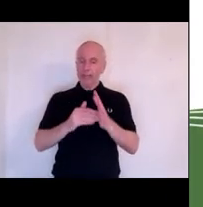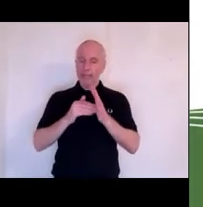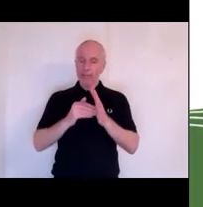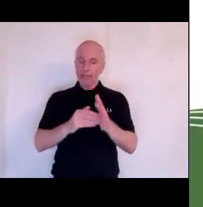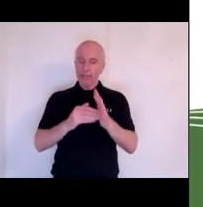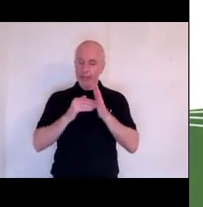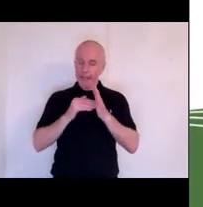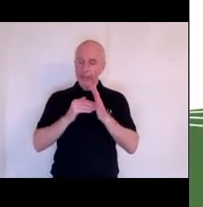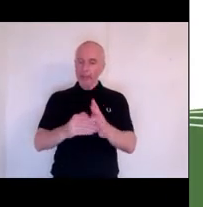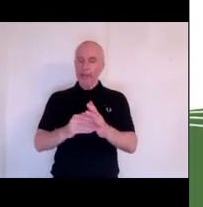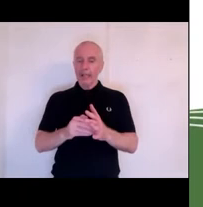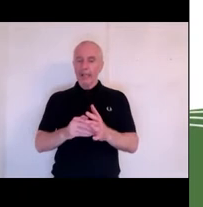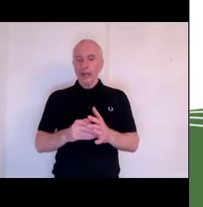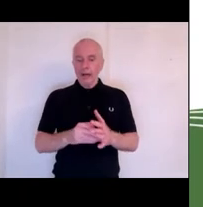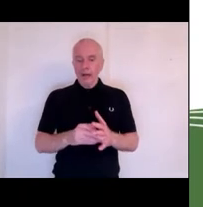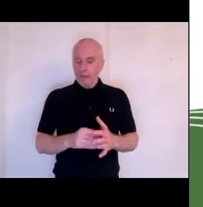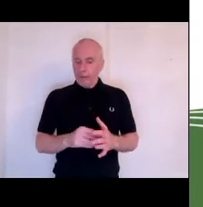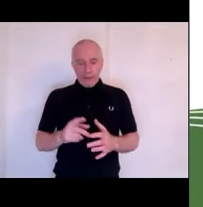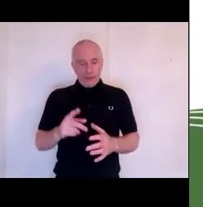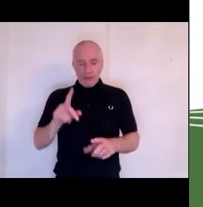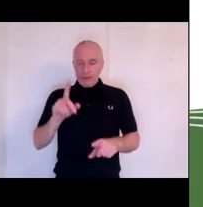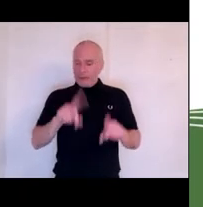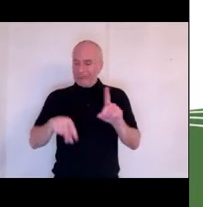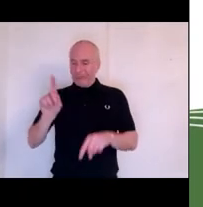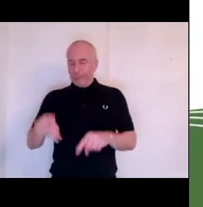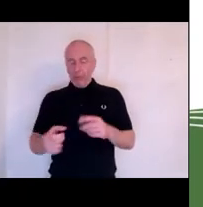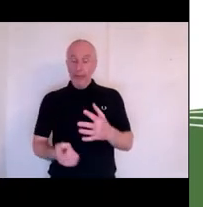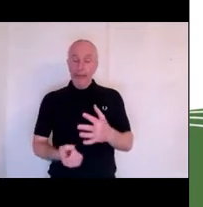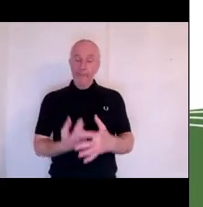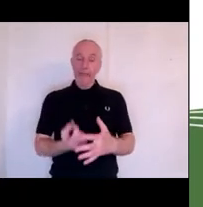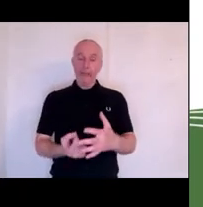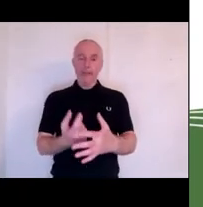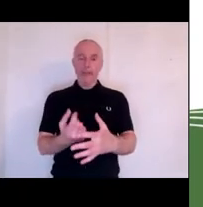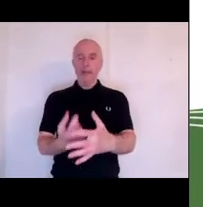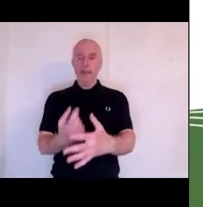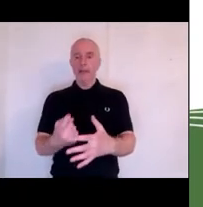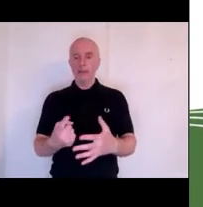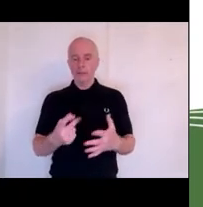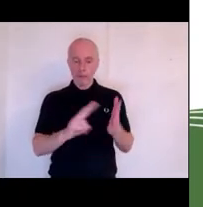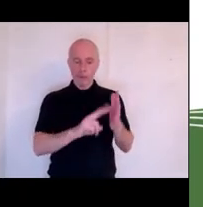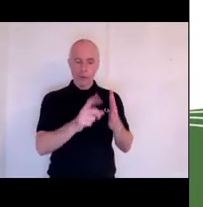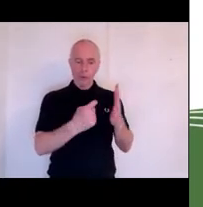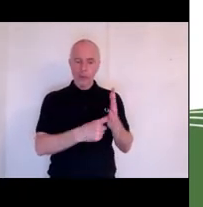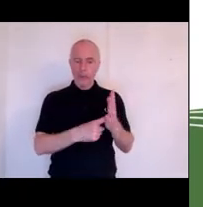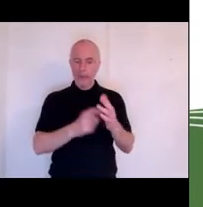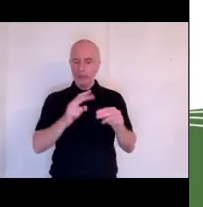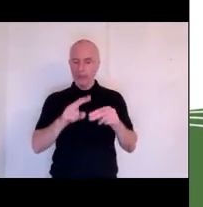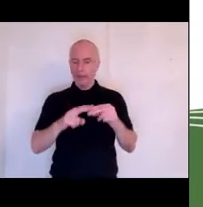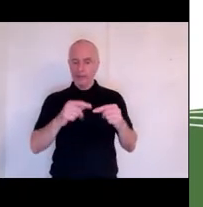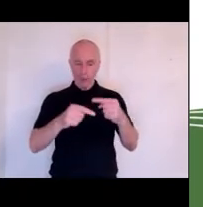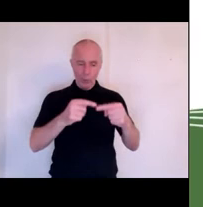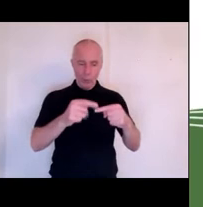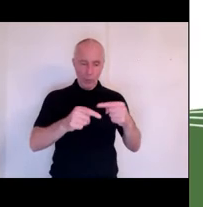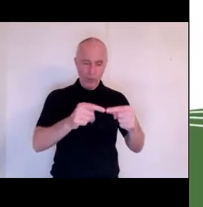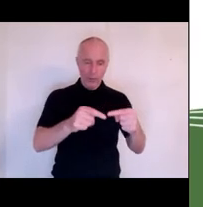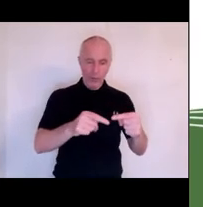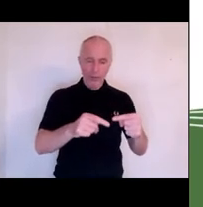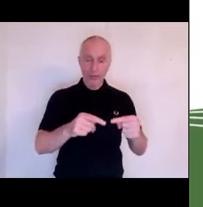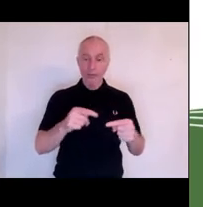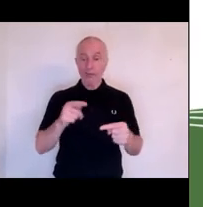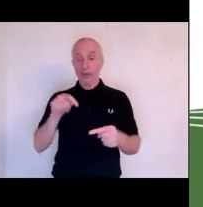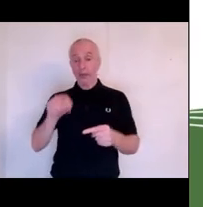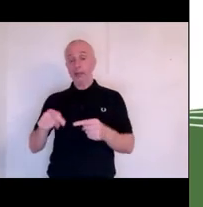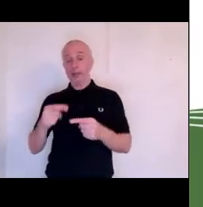of individual events within the nuclear fuel. And this is where the nuclear data becomes important because